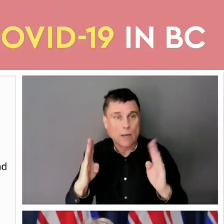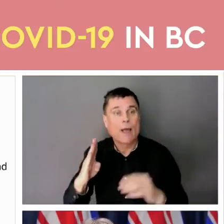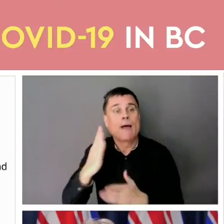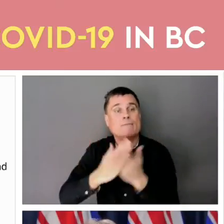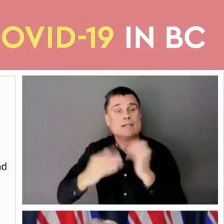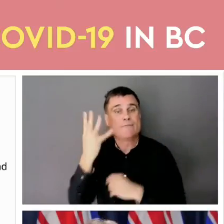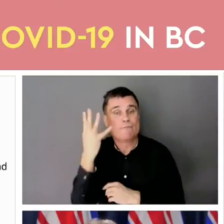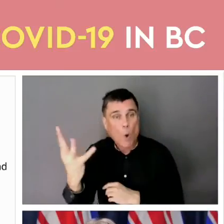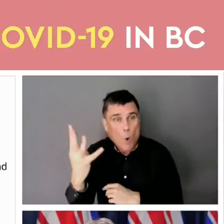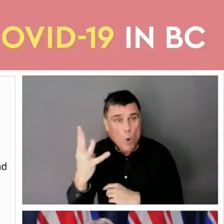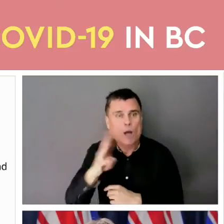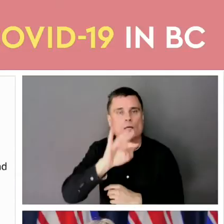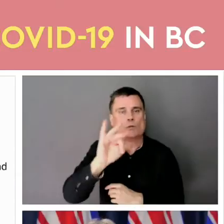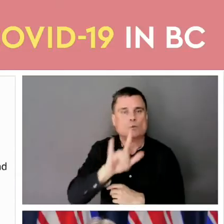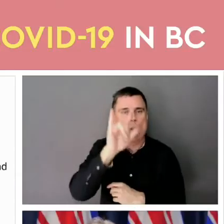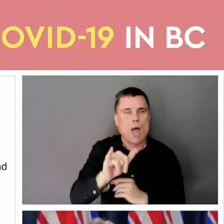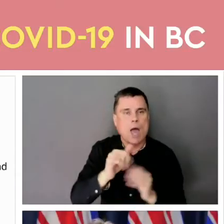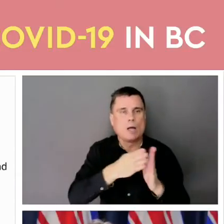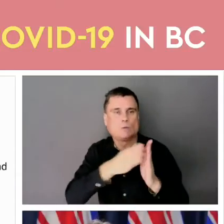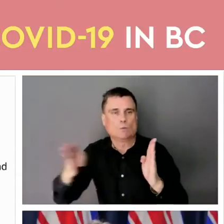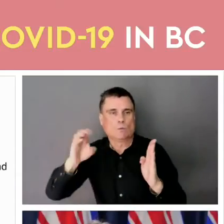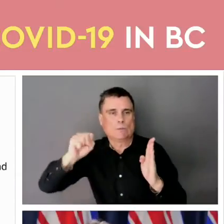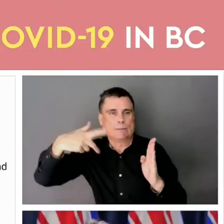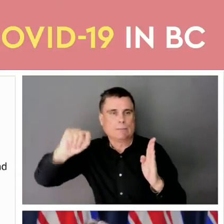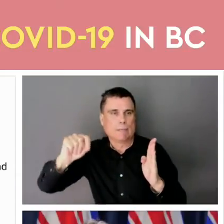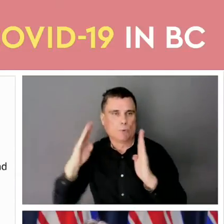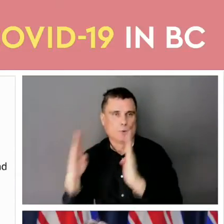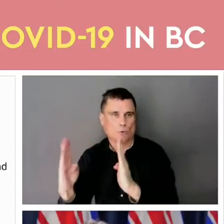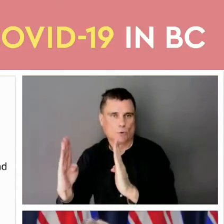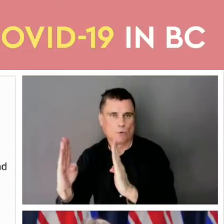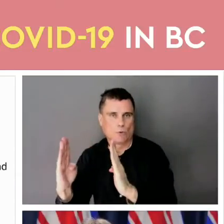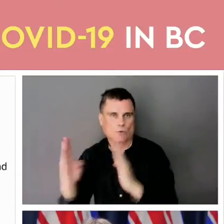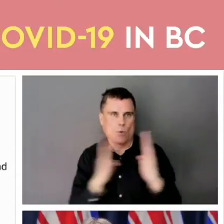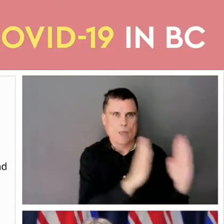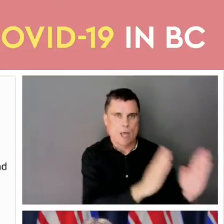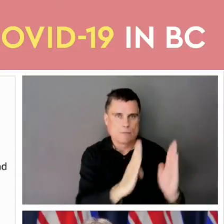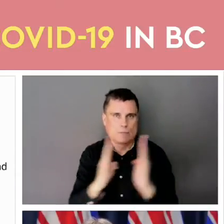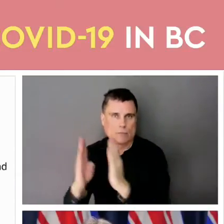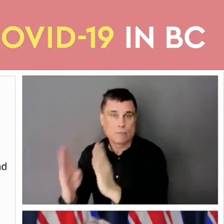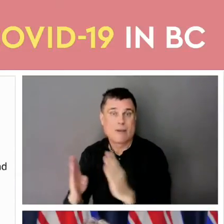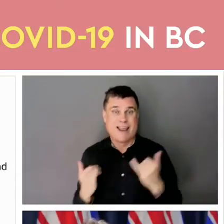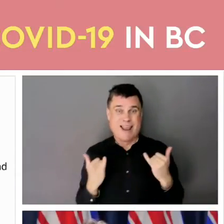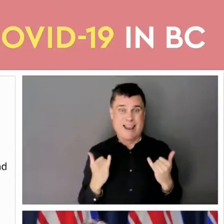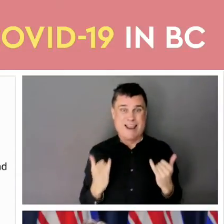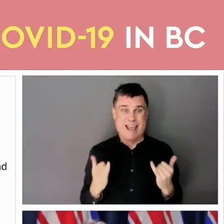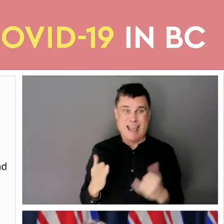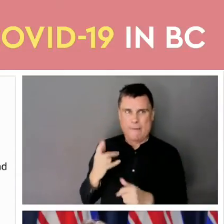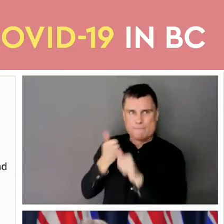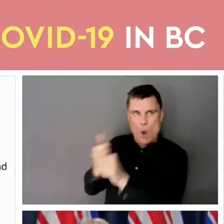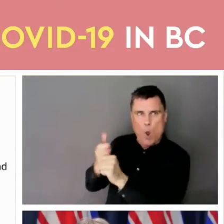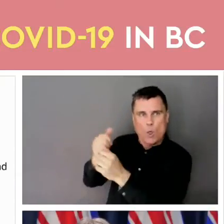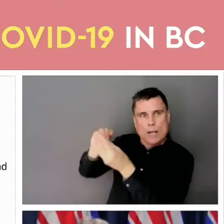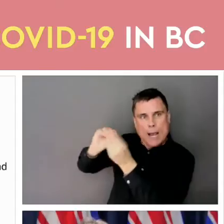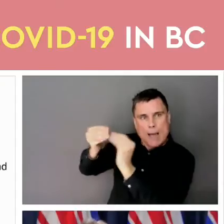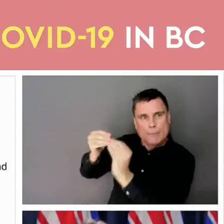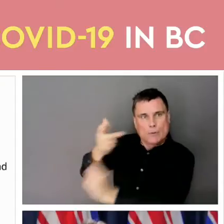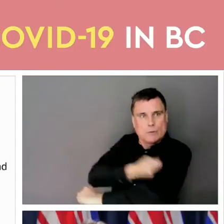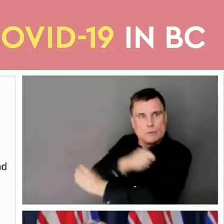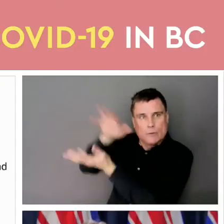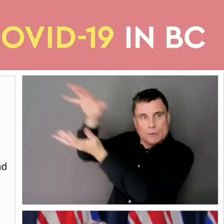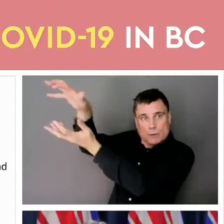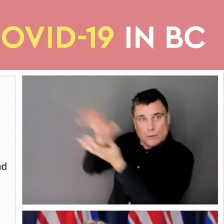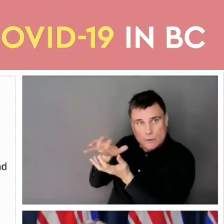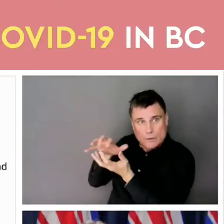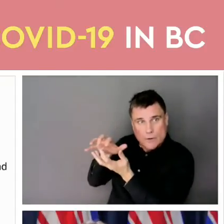these phases may vary a little bit depending upon flows of vaccine, but this is a very good platform to start from